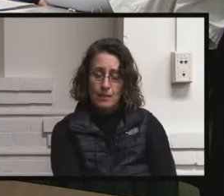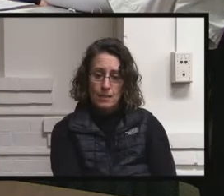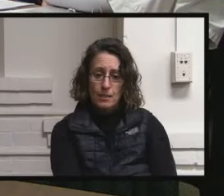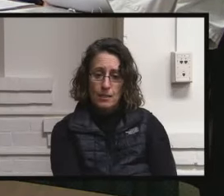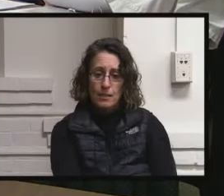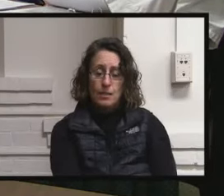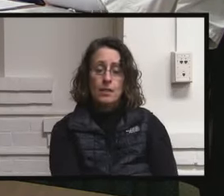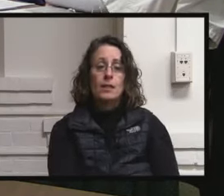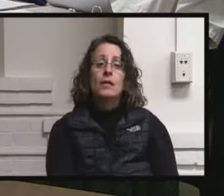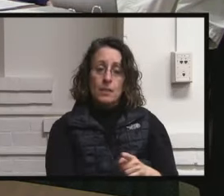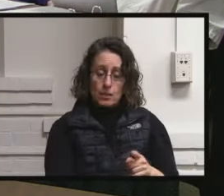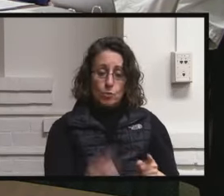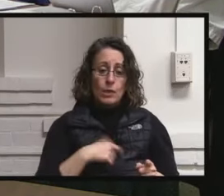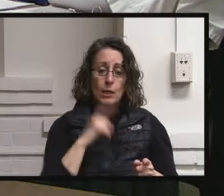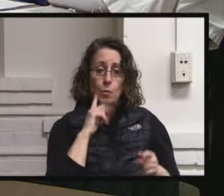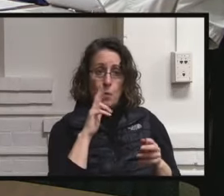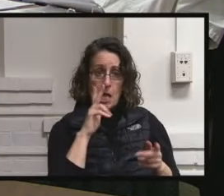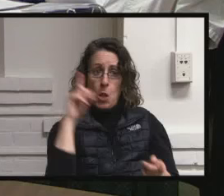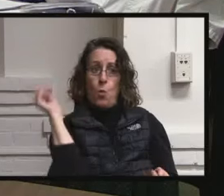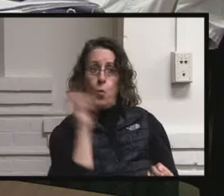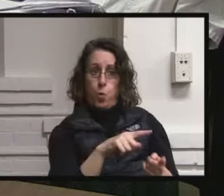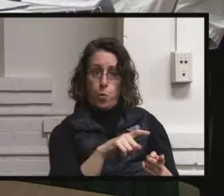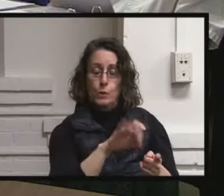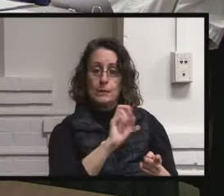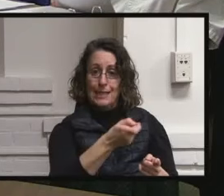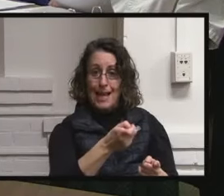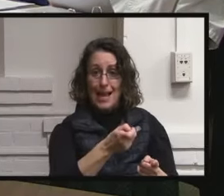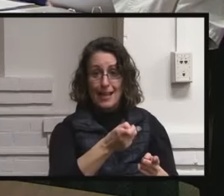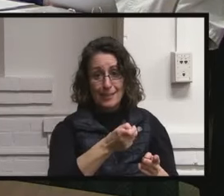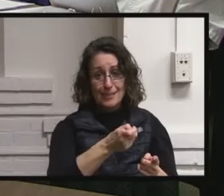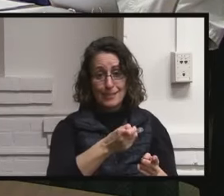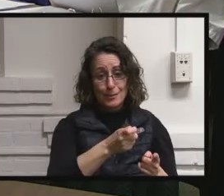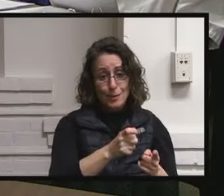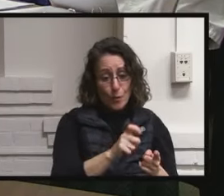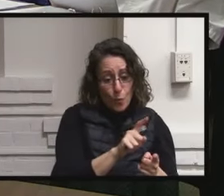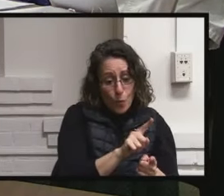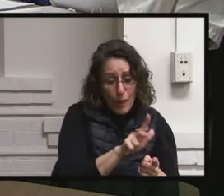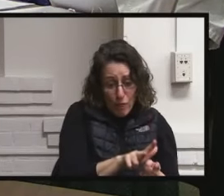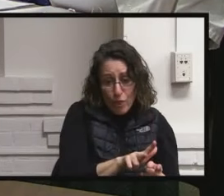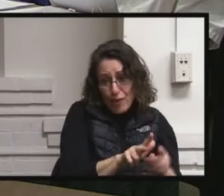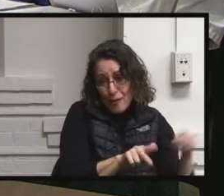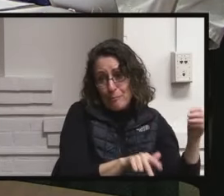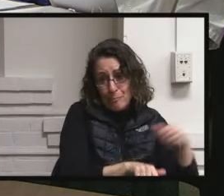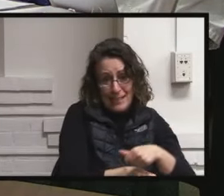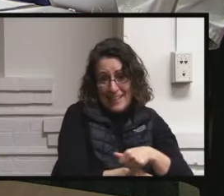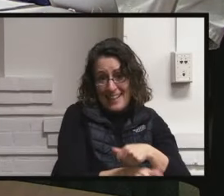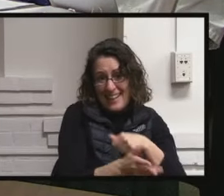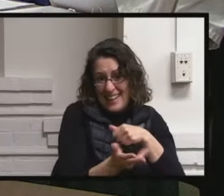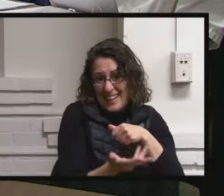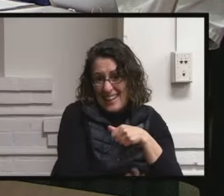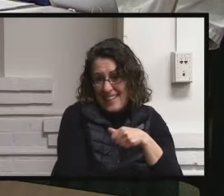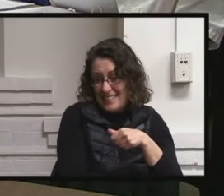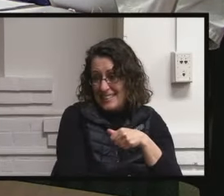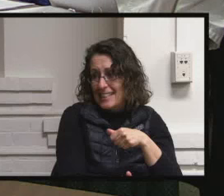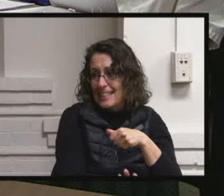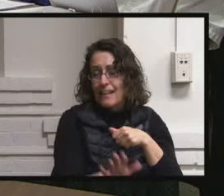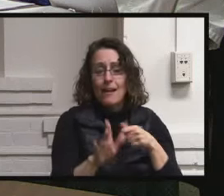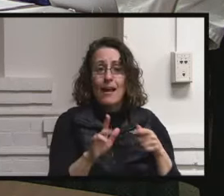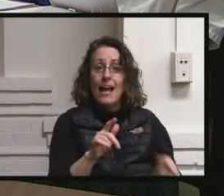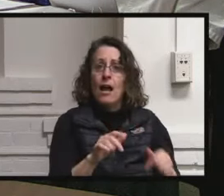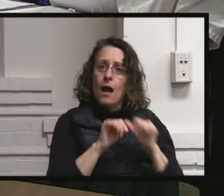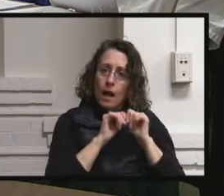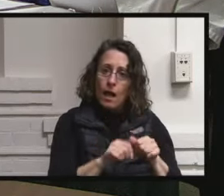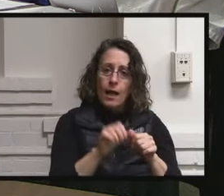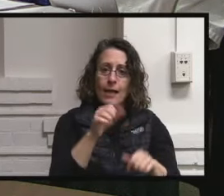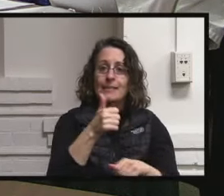cutting those taxes by two-thirds, essentially, on the increased tax revenue for this period of 10